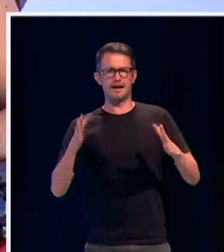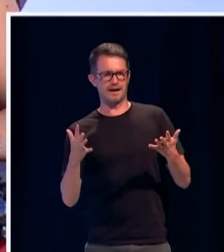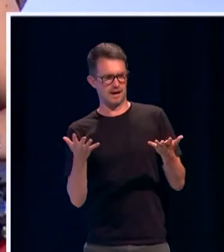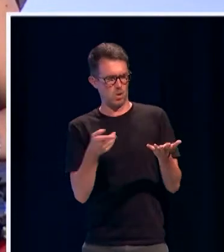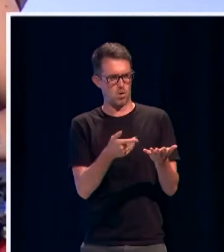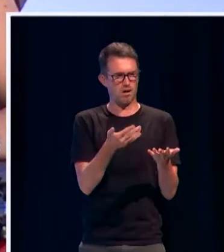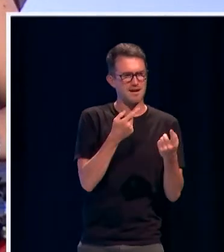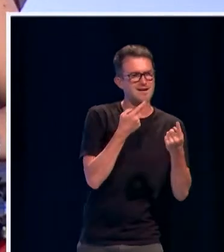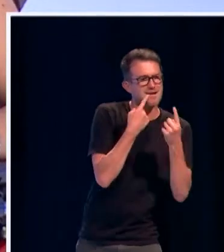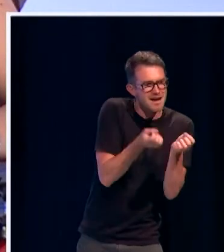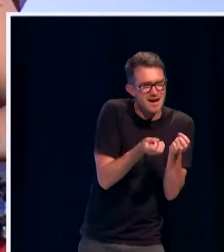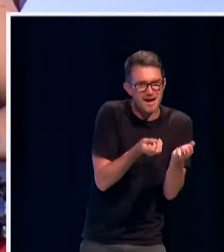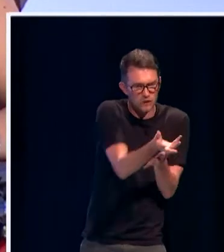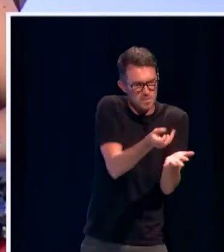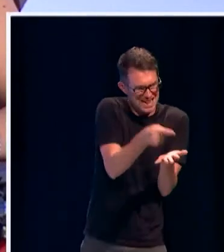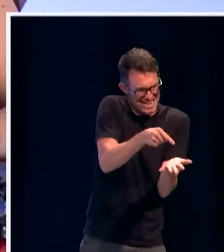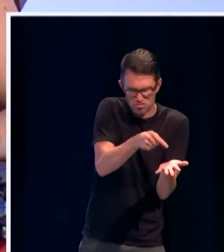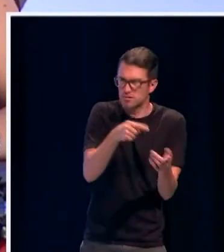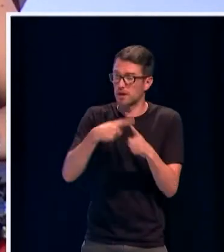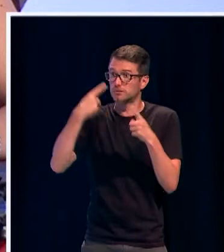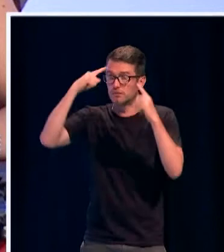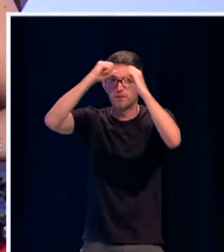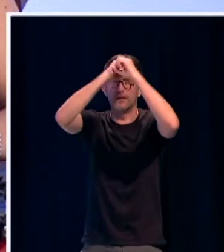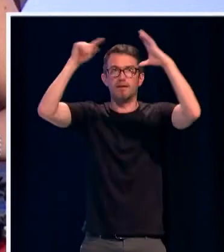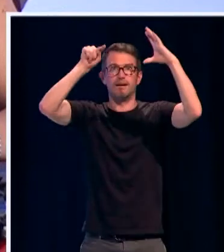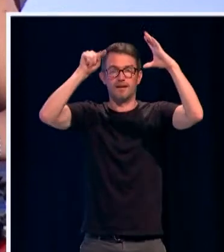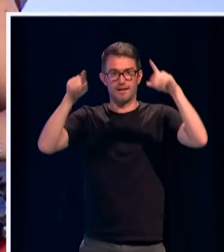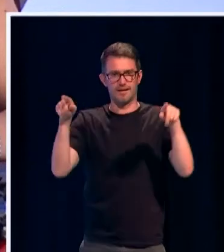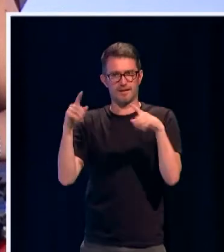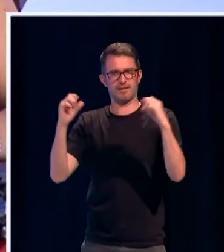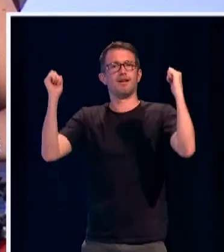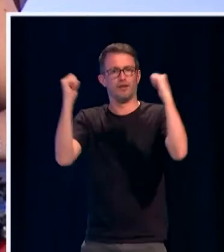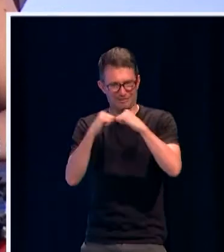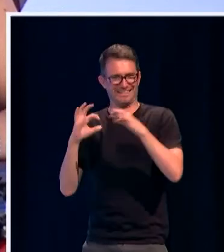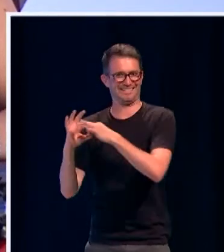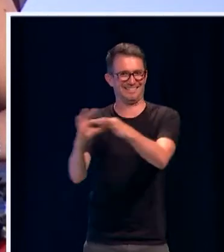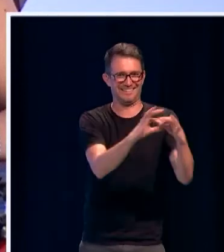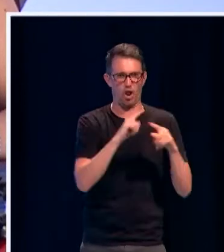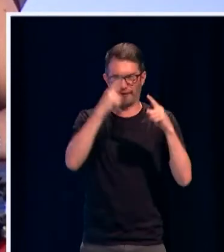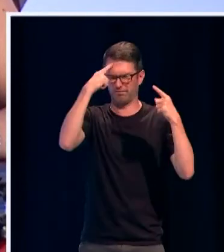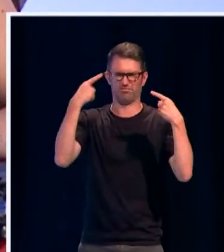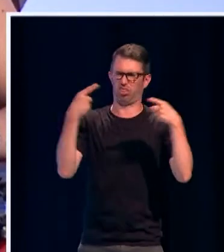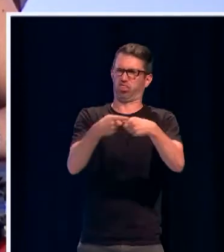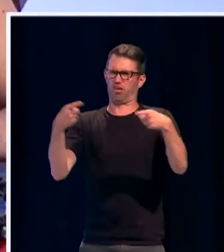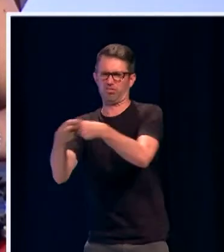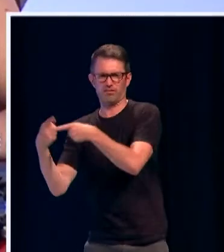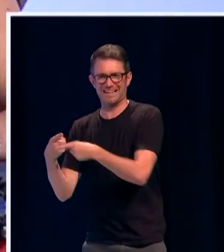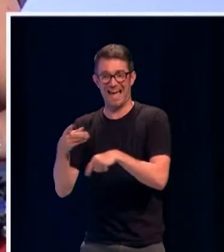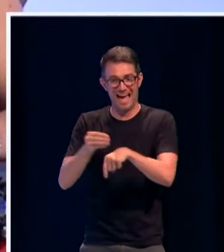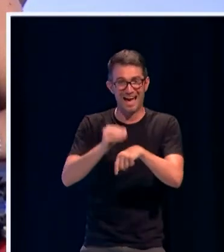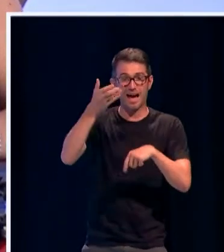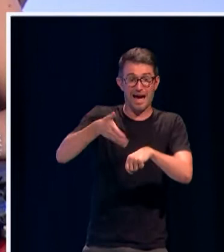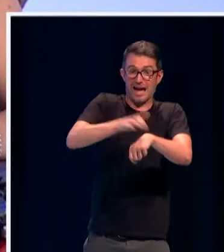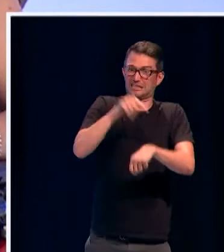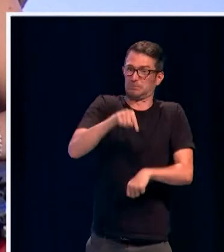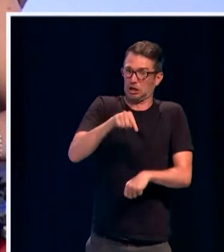phases before they became expert and they could give advice on equal base and having meaningful impact.